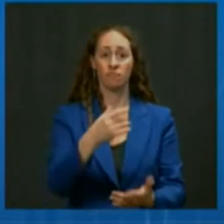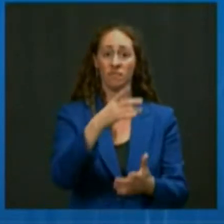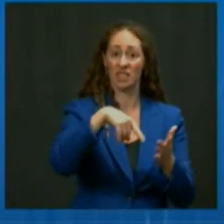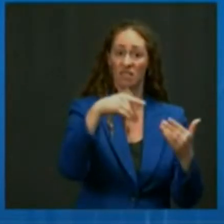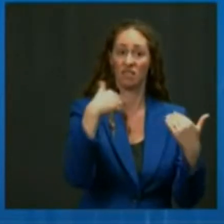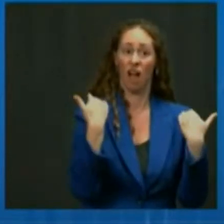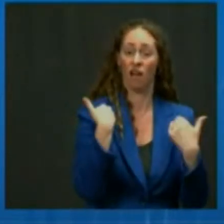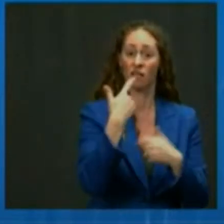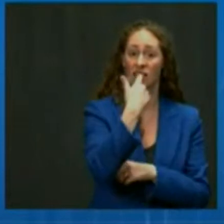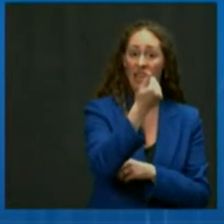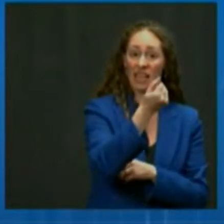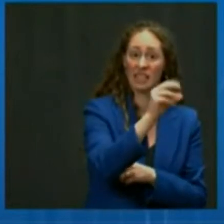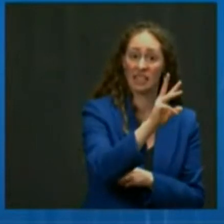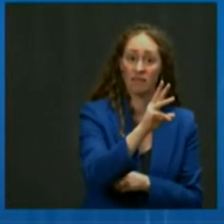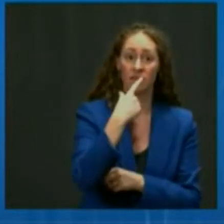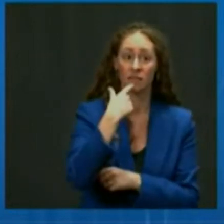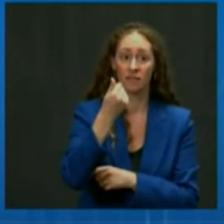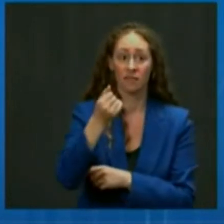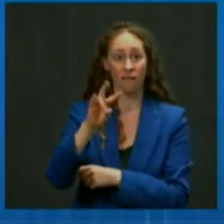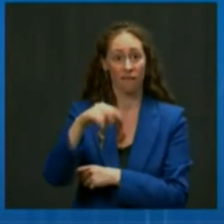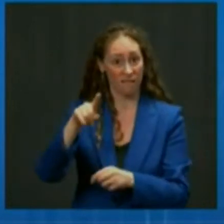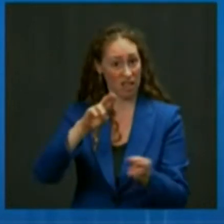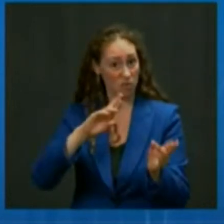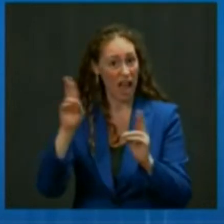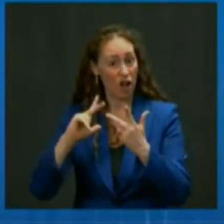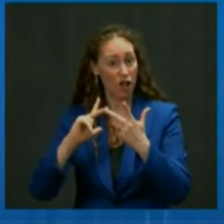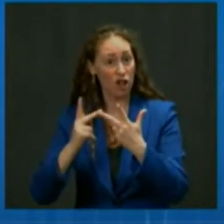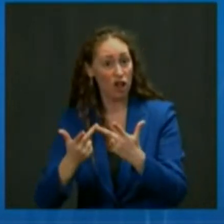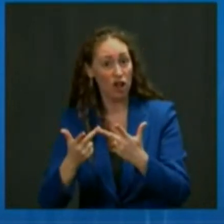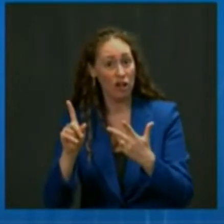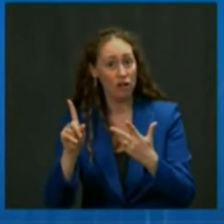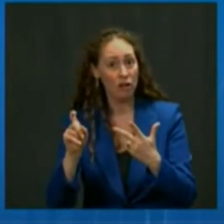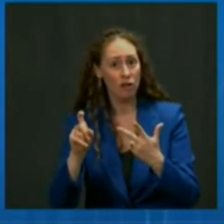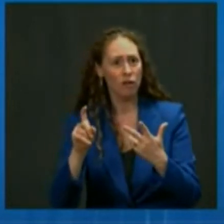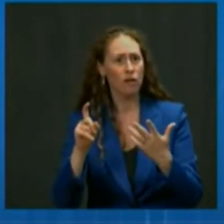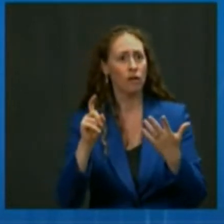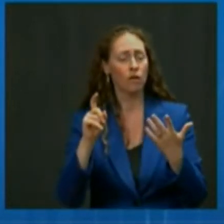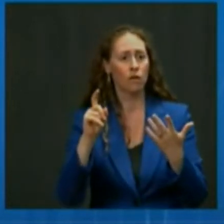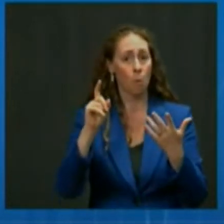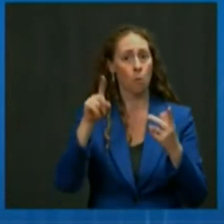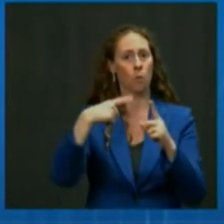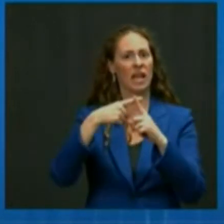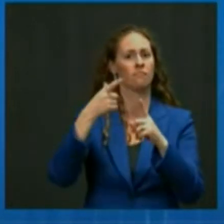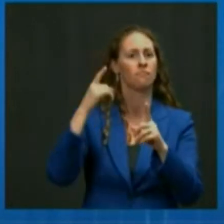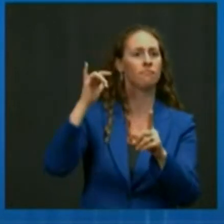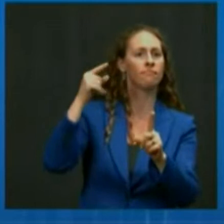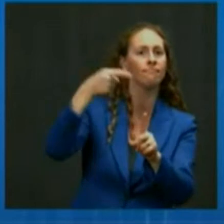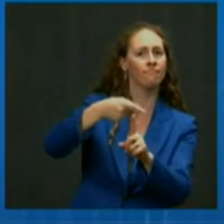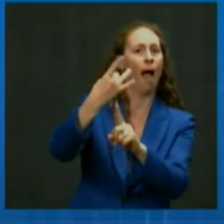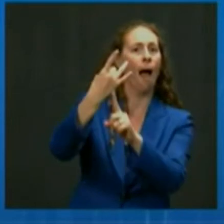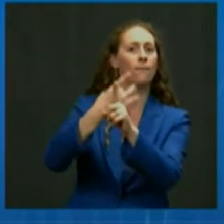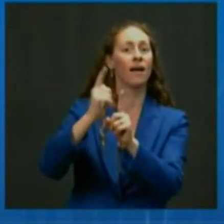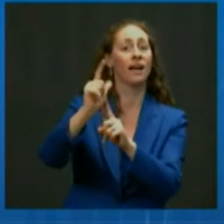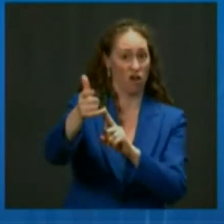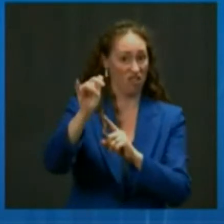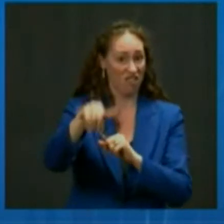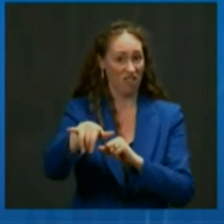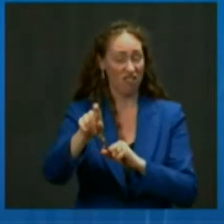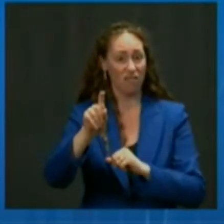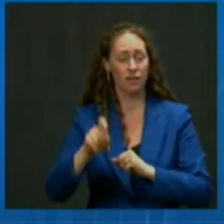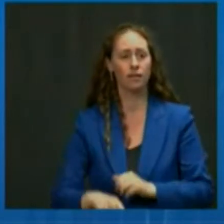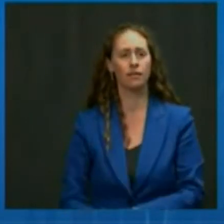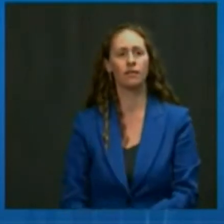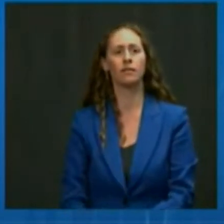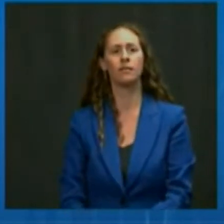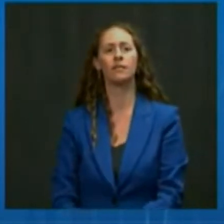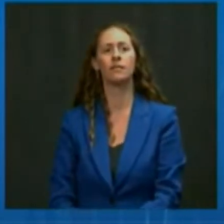they are at 8 months, or should they not get a booster when they are at 8 months? Thank you. Thank you, Josh, and thanks for actually noting that clarification.